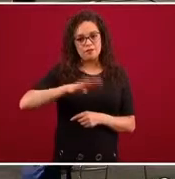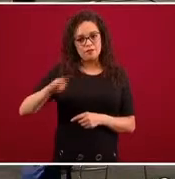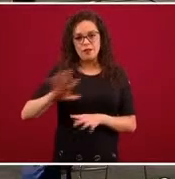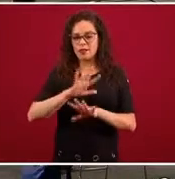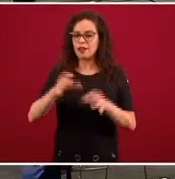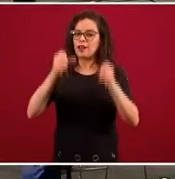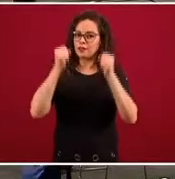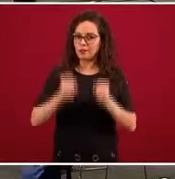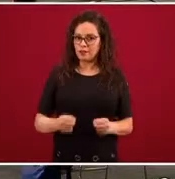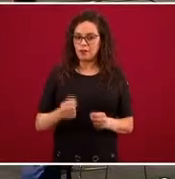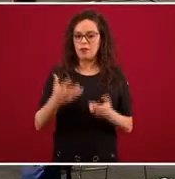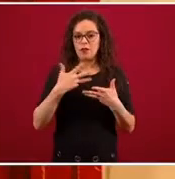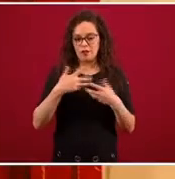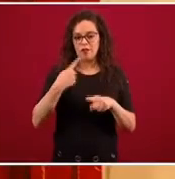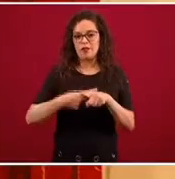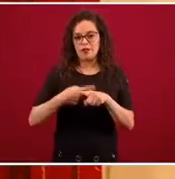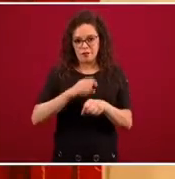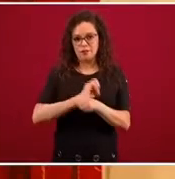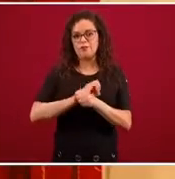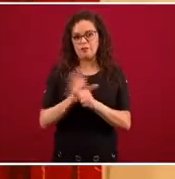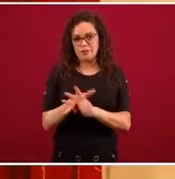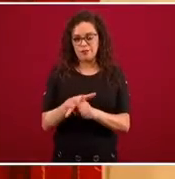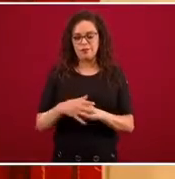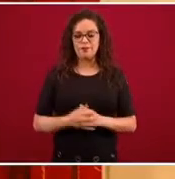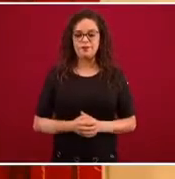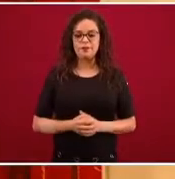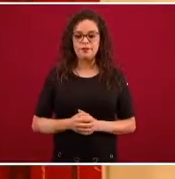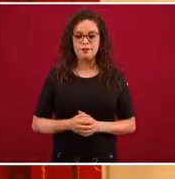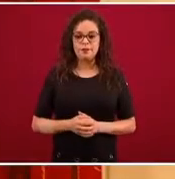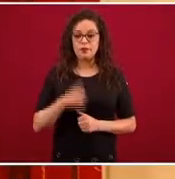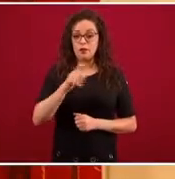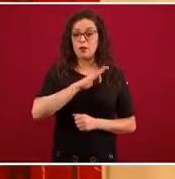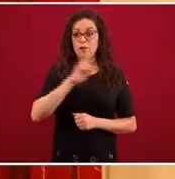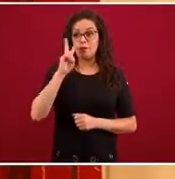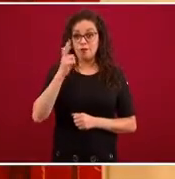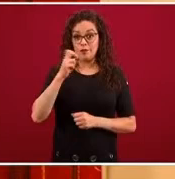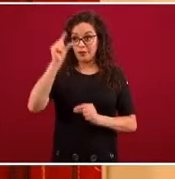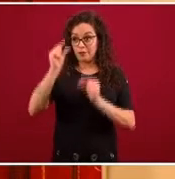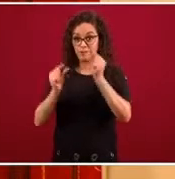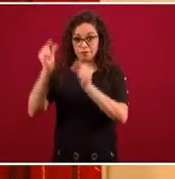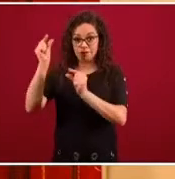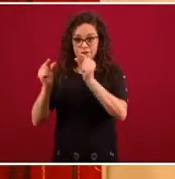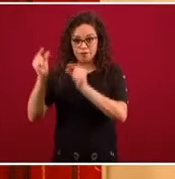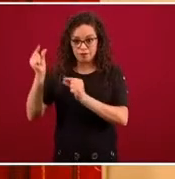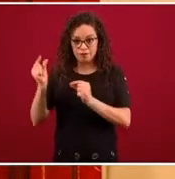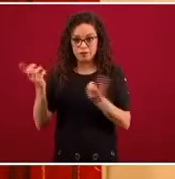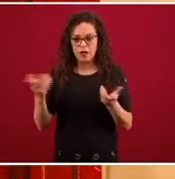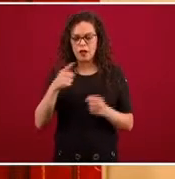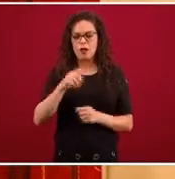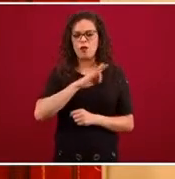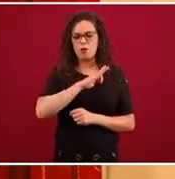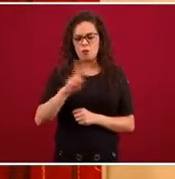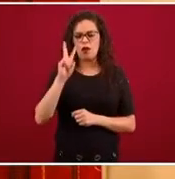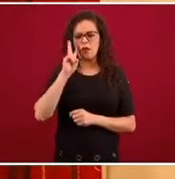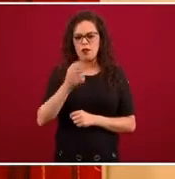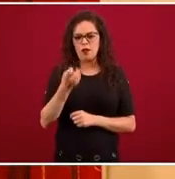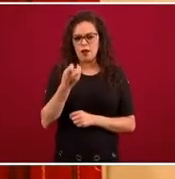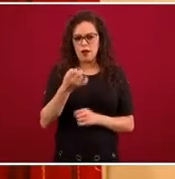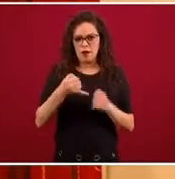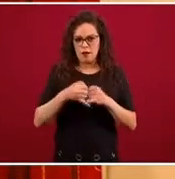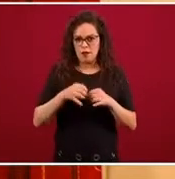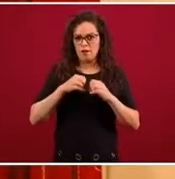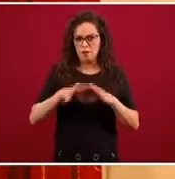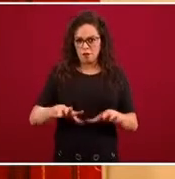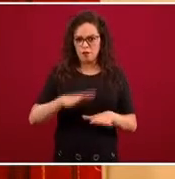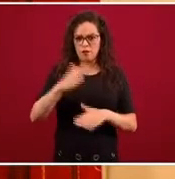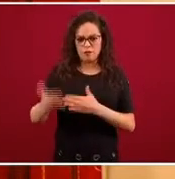confirmadas. Si have. ustedes empiezan a analizar un poco los gráficos, So sabemos que please se comparten understand y that están a this disposición information de is todos. Es public and información que that se ha you